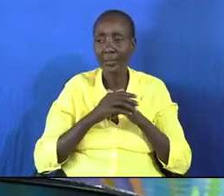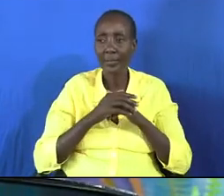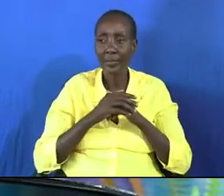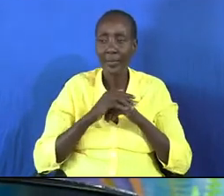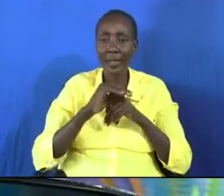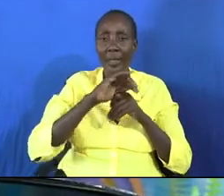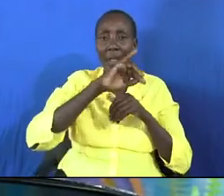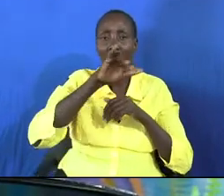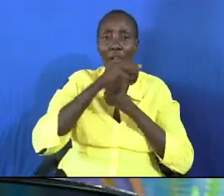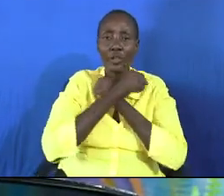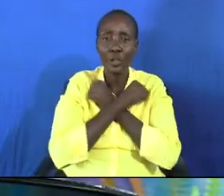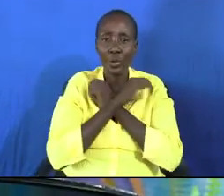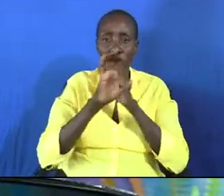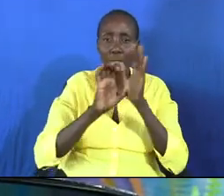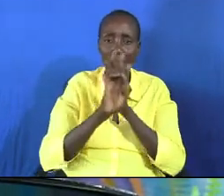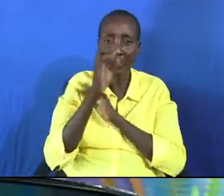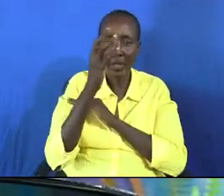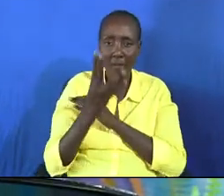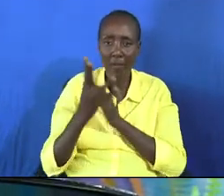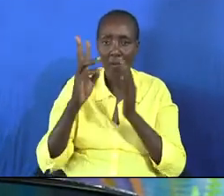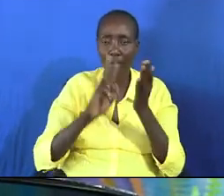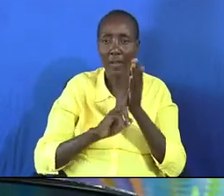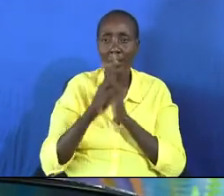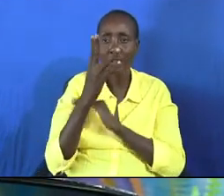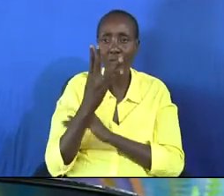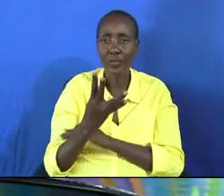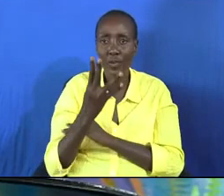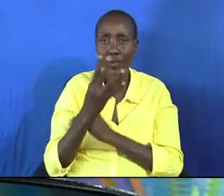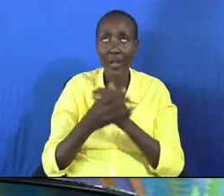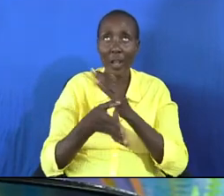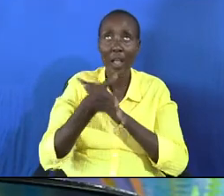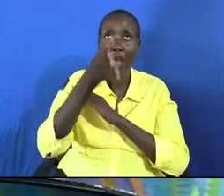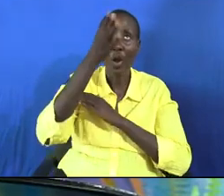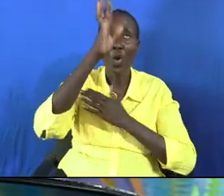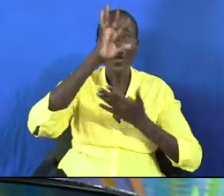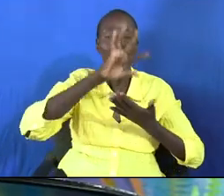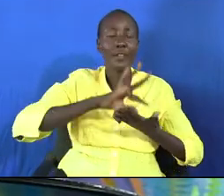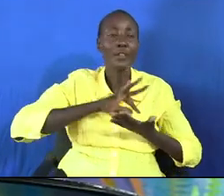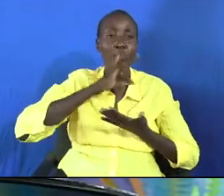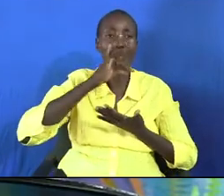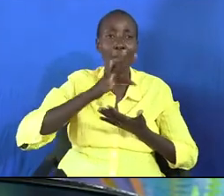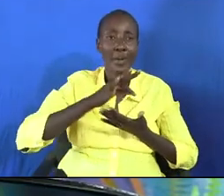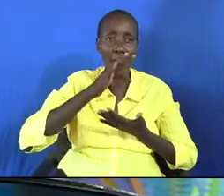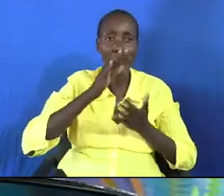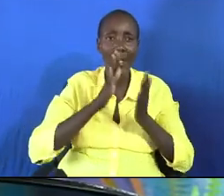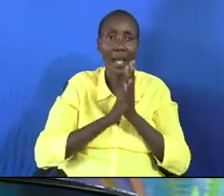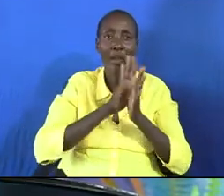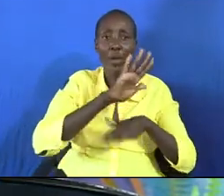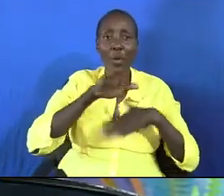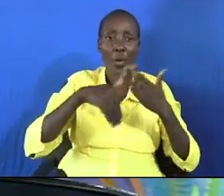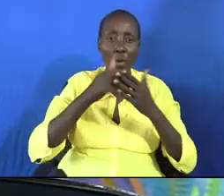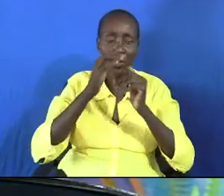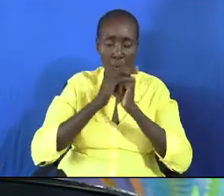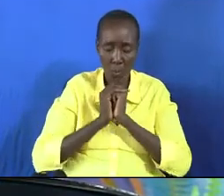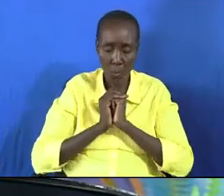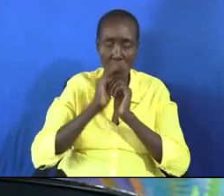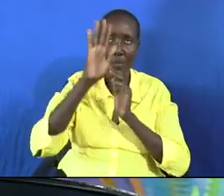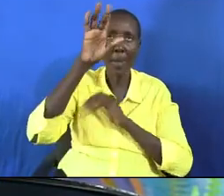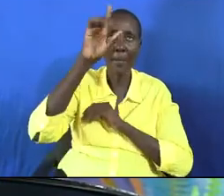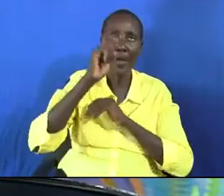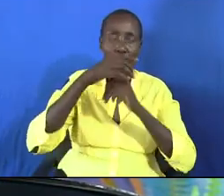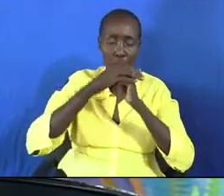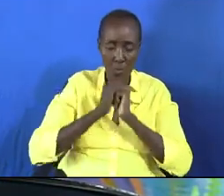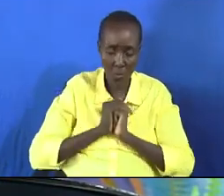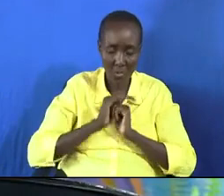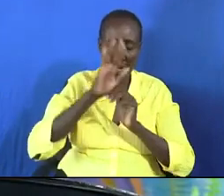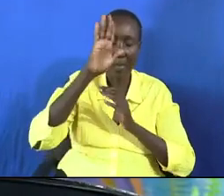John 4, verse 4 tells us, God is spirit, and those who worship him must worship